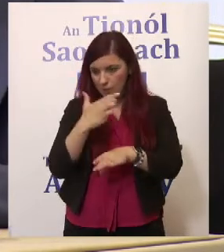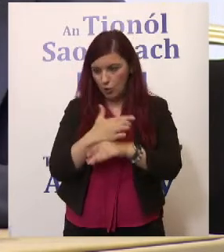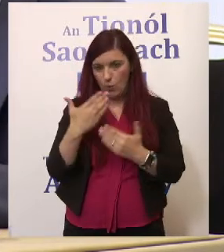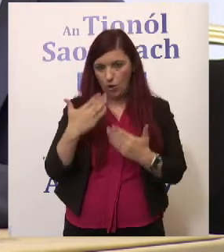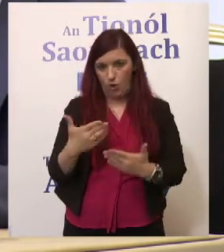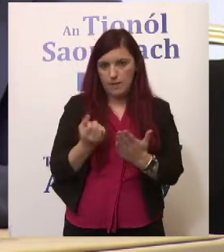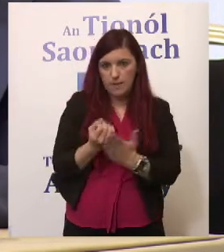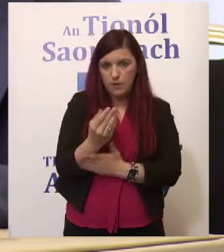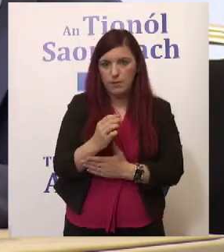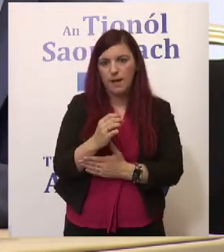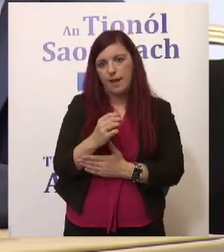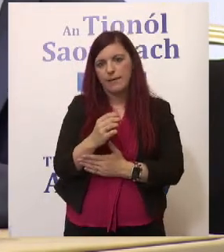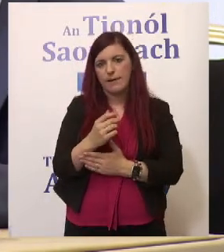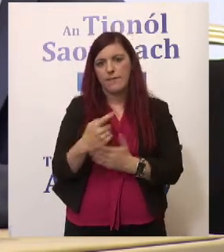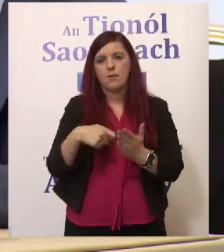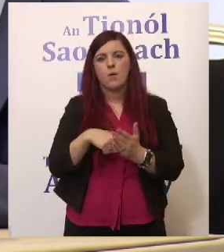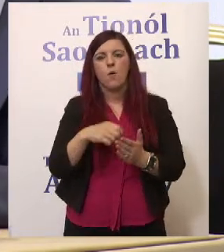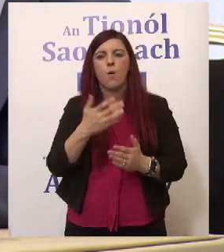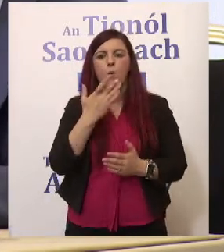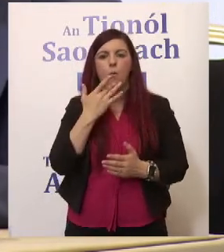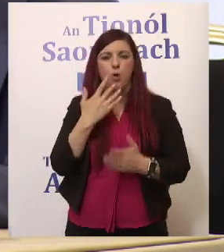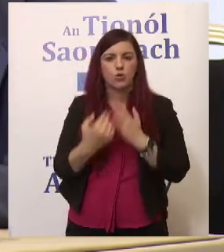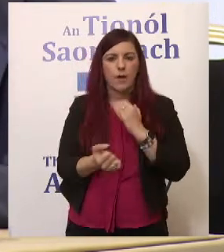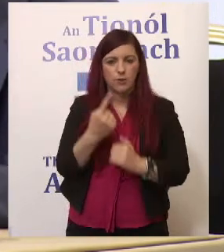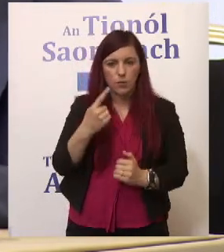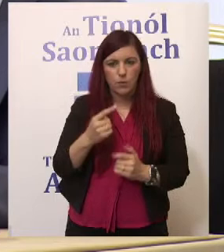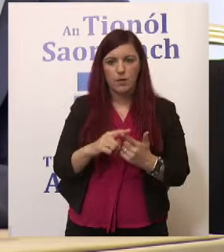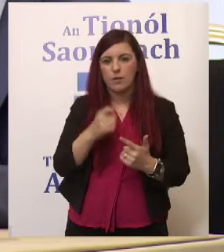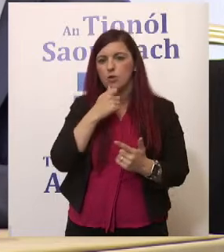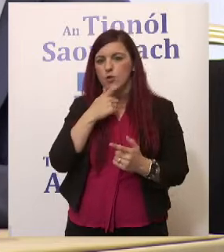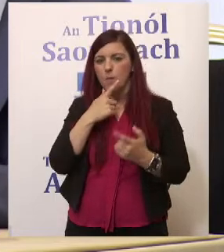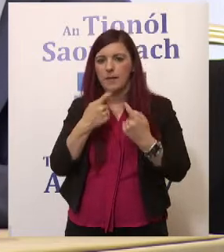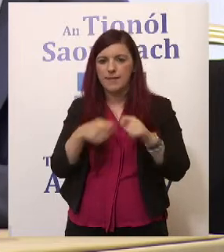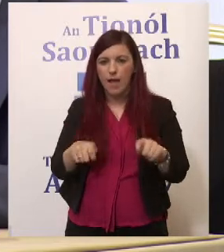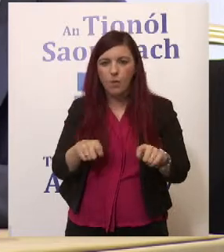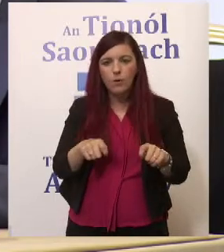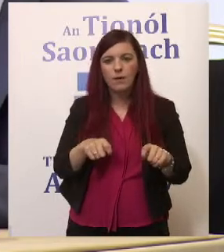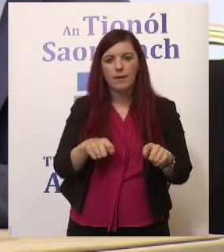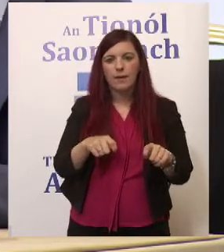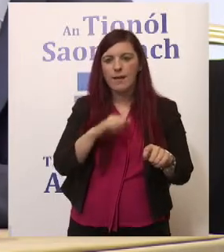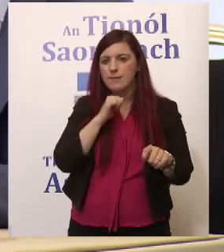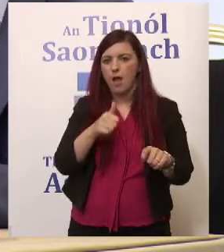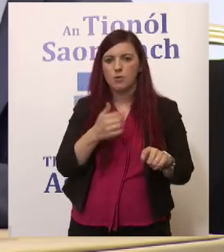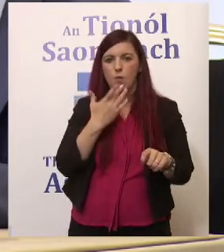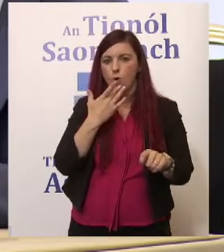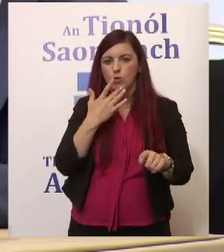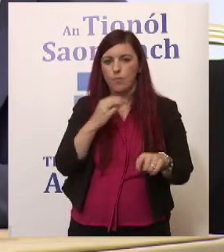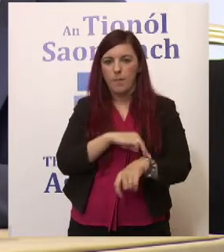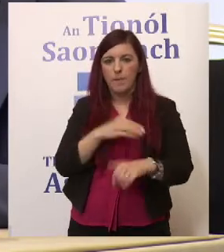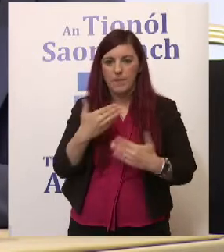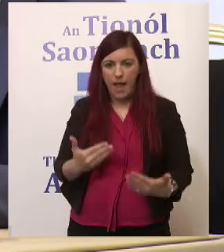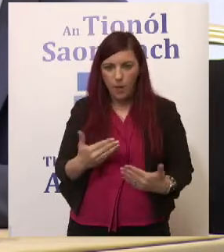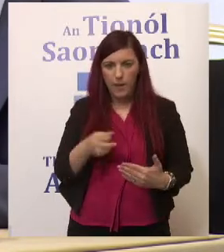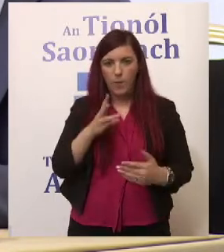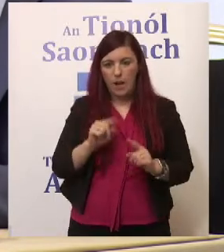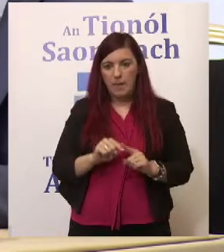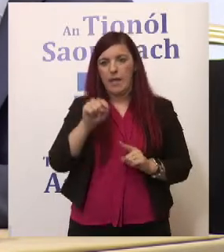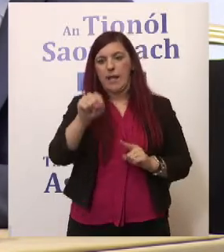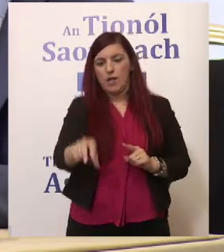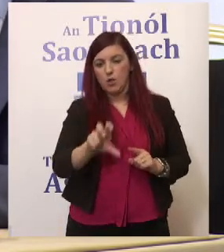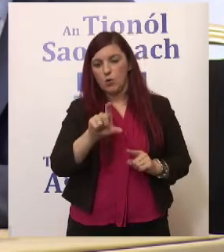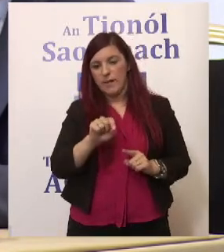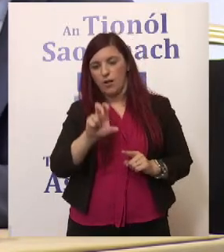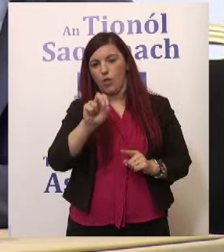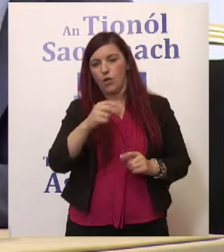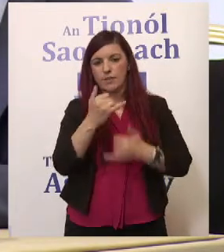not invest in capital spending. So the water problem that Dublin has is not a water problem of now, it's a water problem of 20 or 30 years.